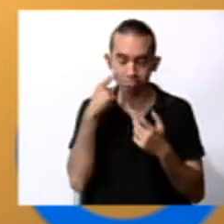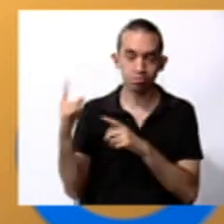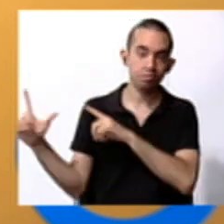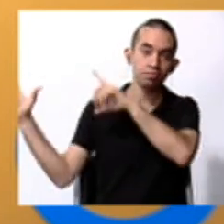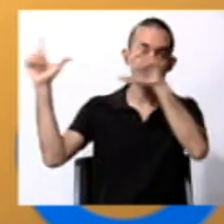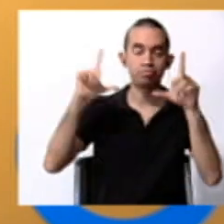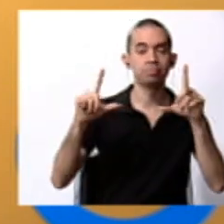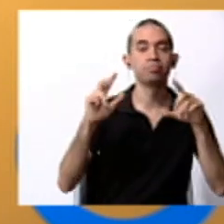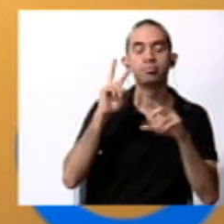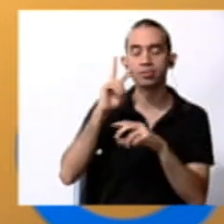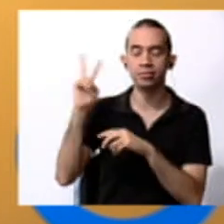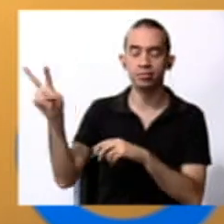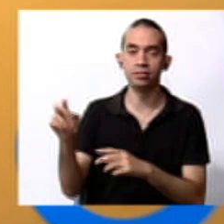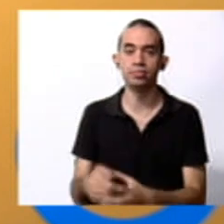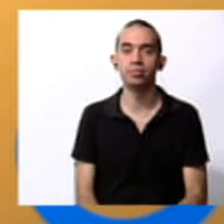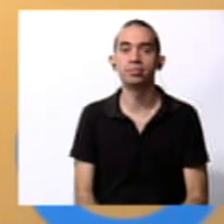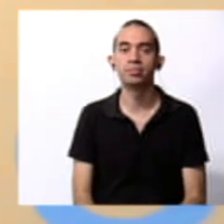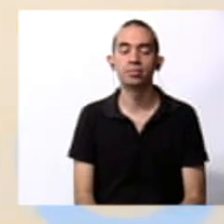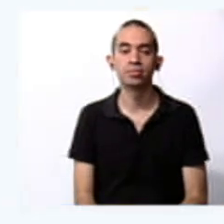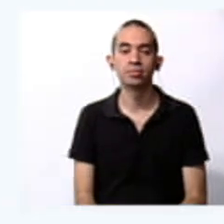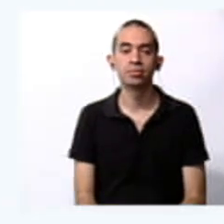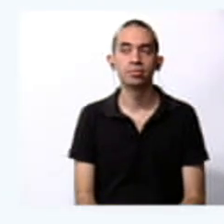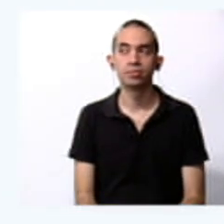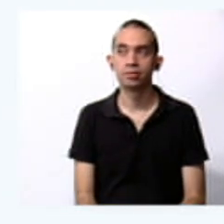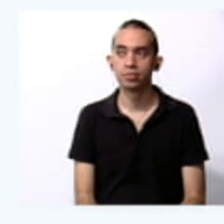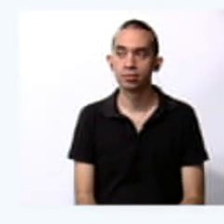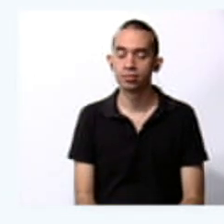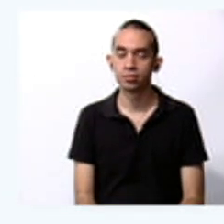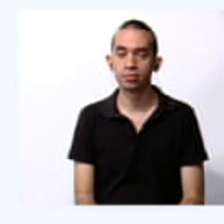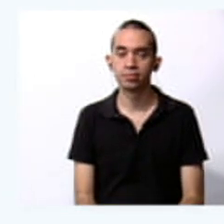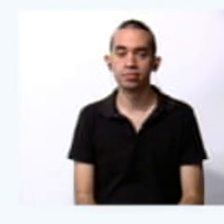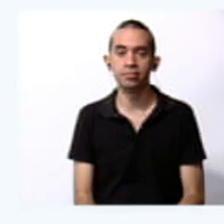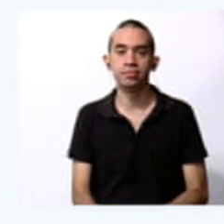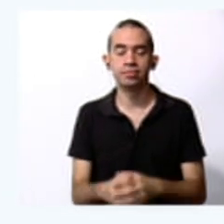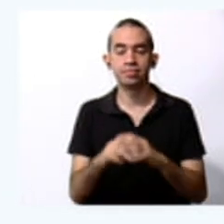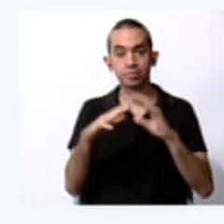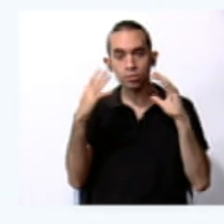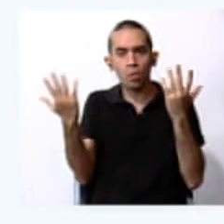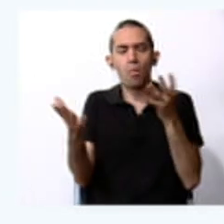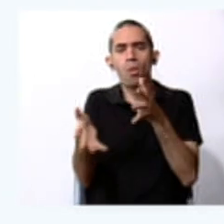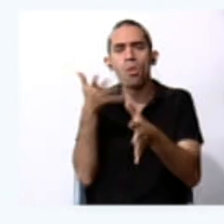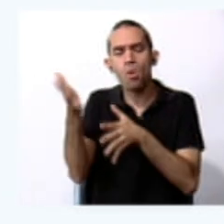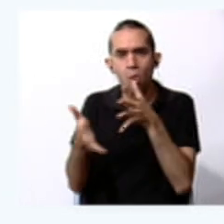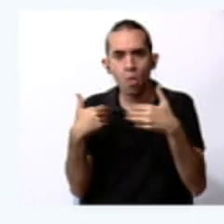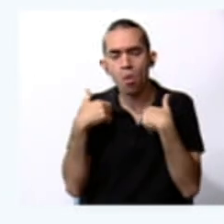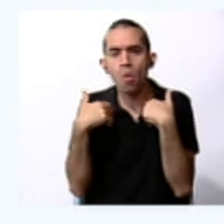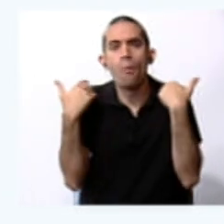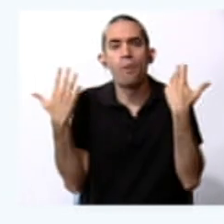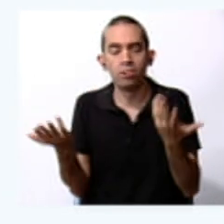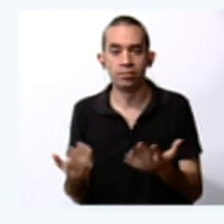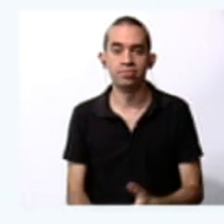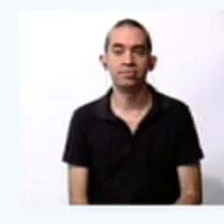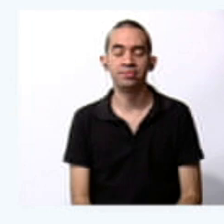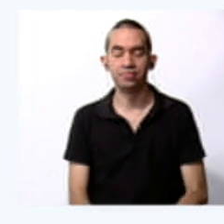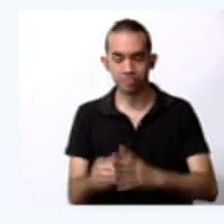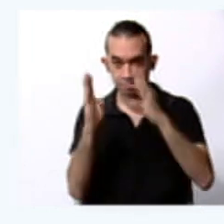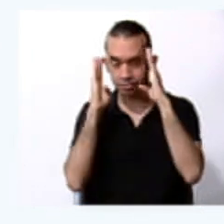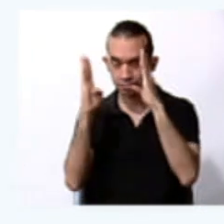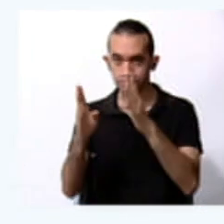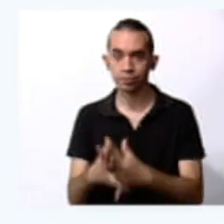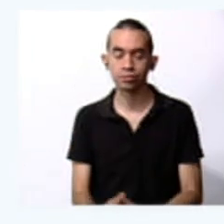presentation. Let's take a look at this presentation. Ways to take care of animals. Zoe, pay attention,